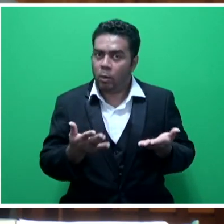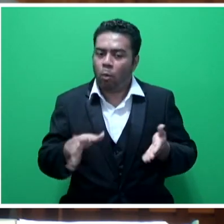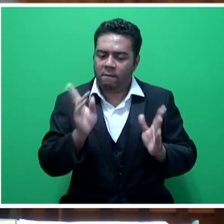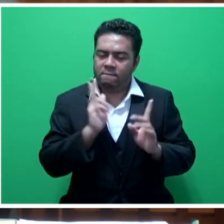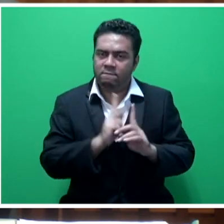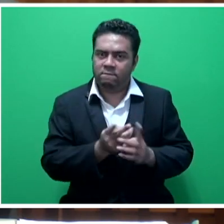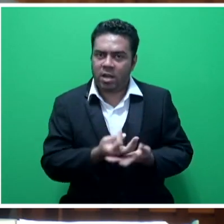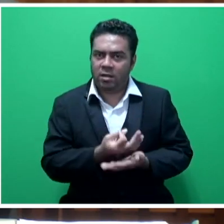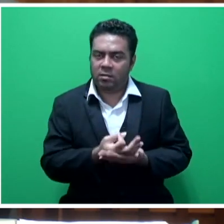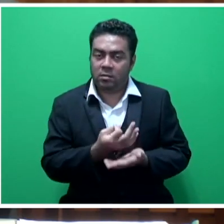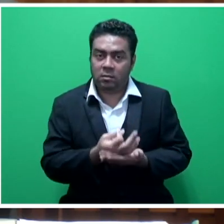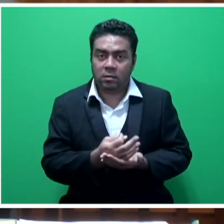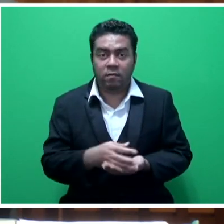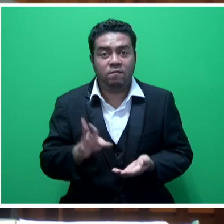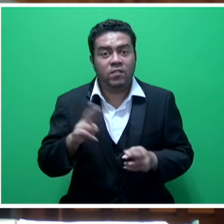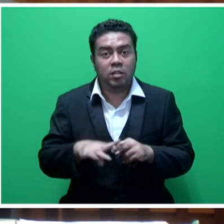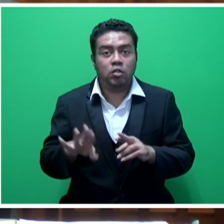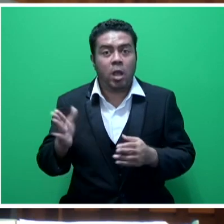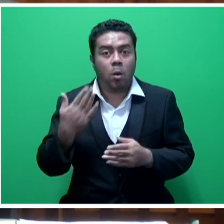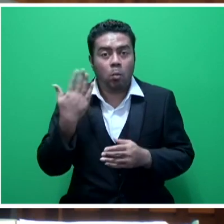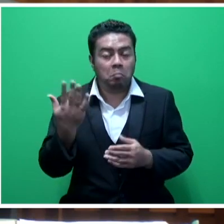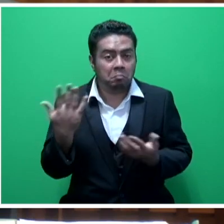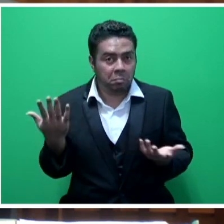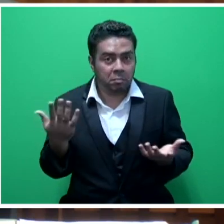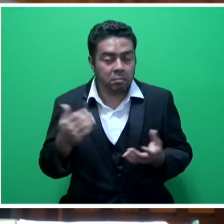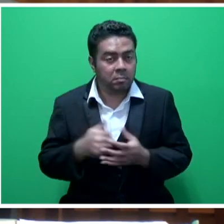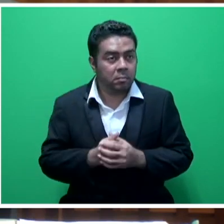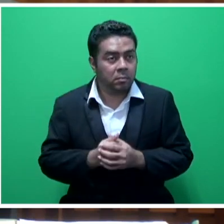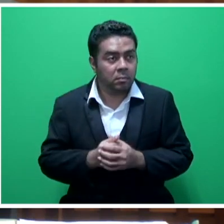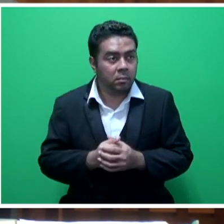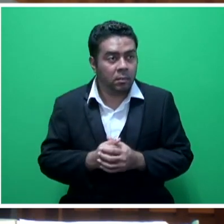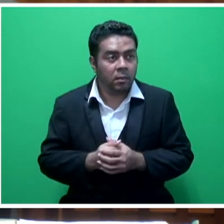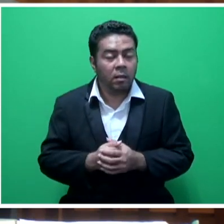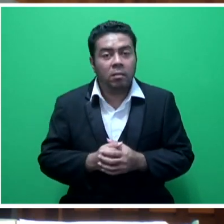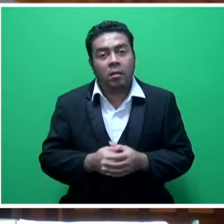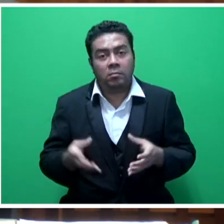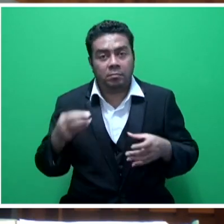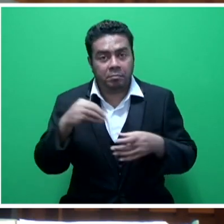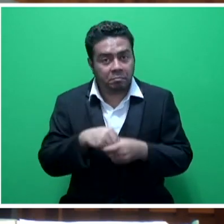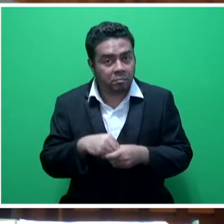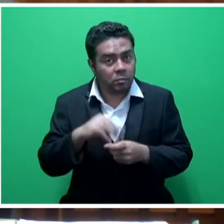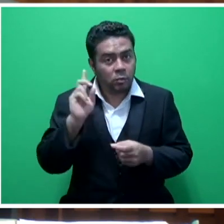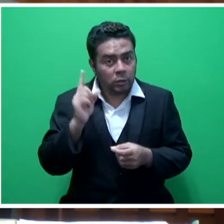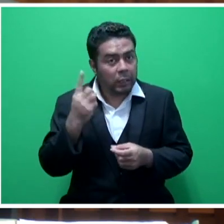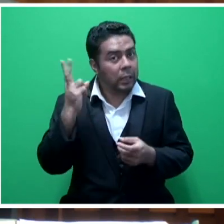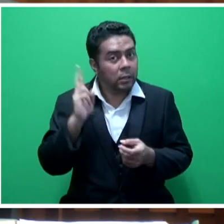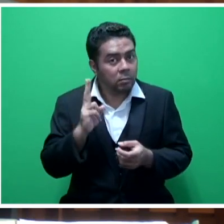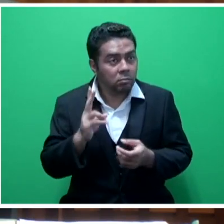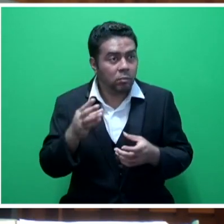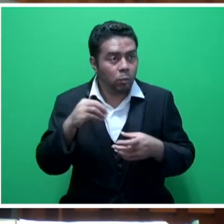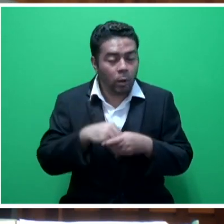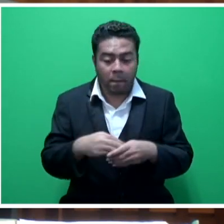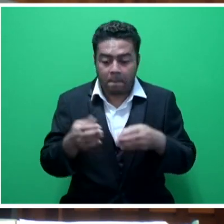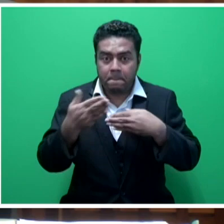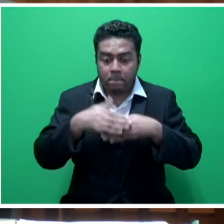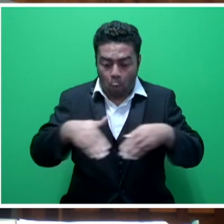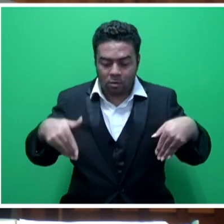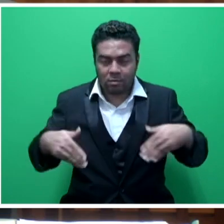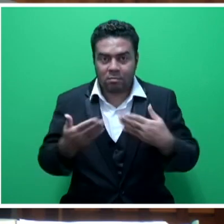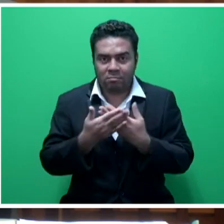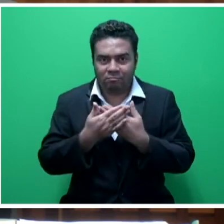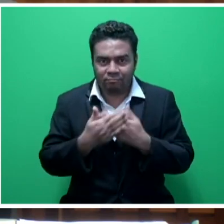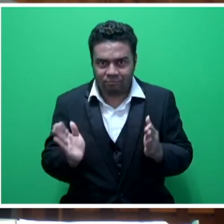activities to ensure Fiji Airways survives the COVID-19 pandemic and thrives once again when border restrictions actually ease